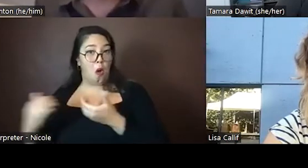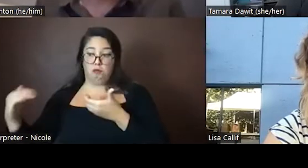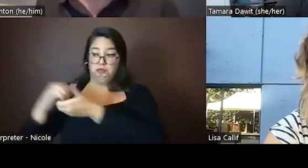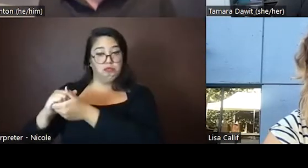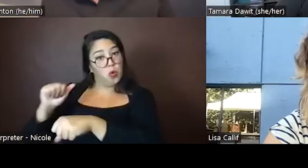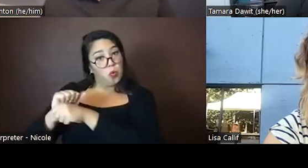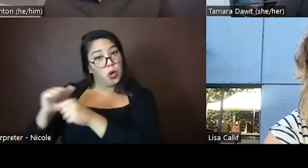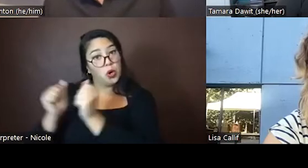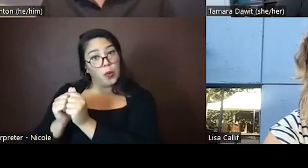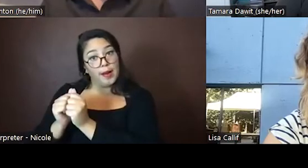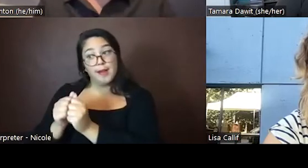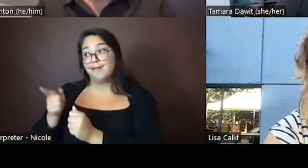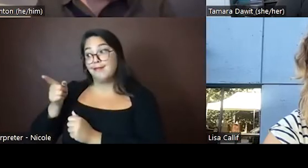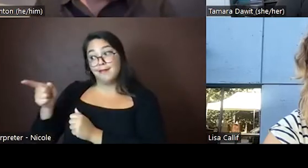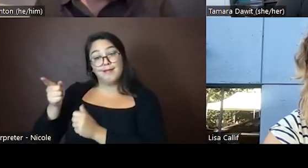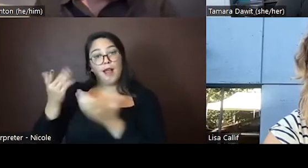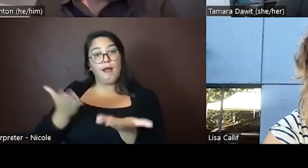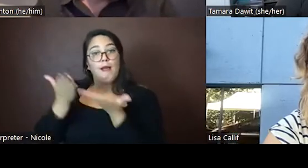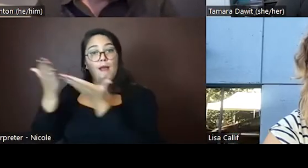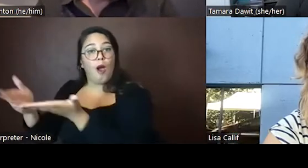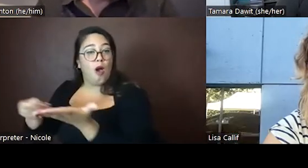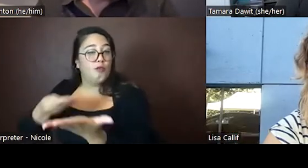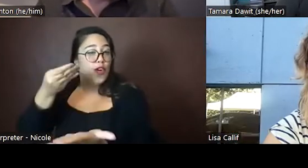money and felt